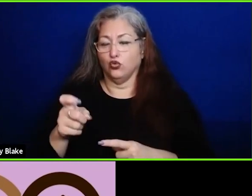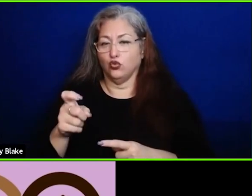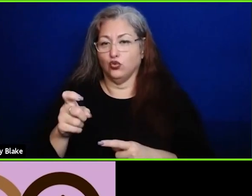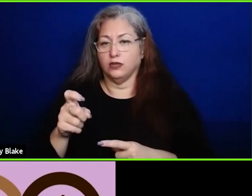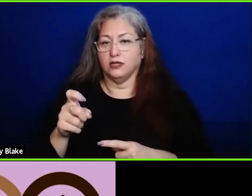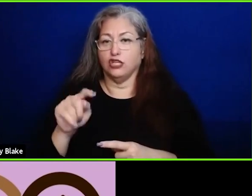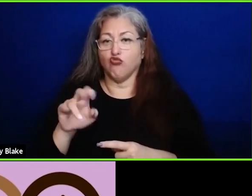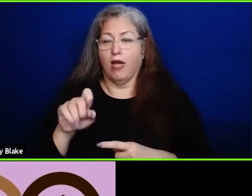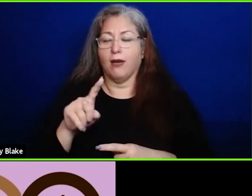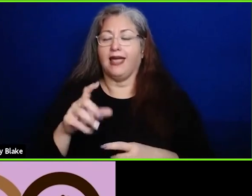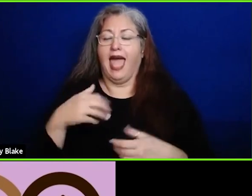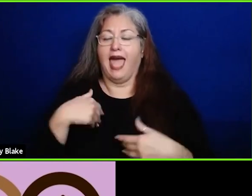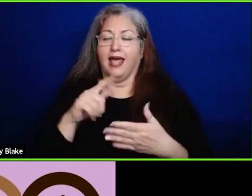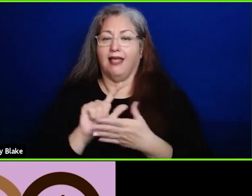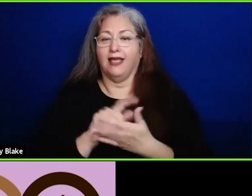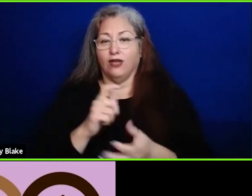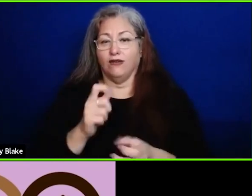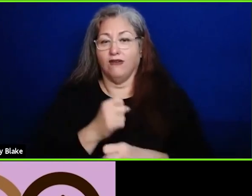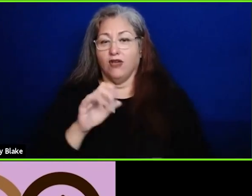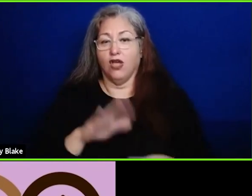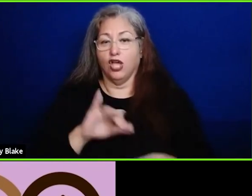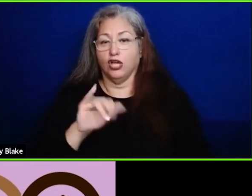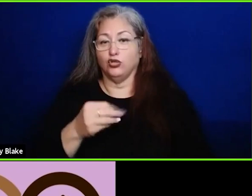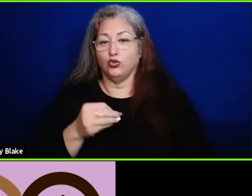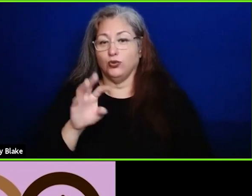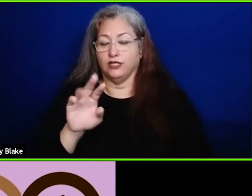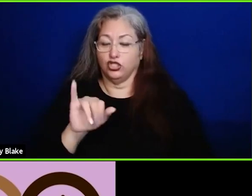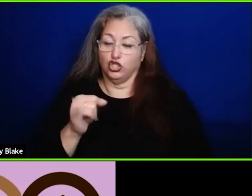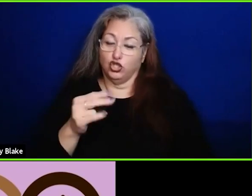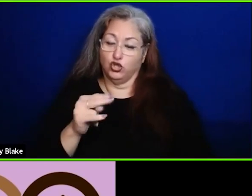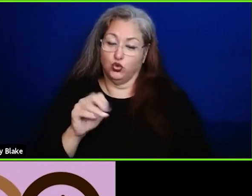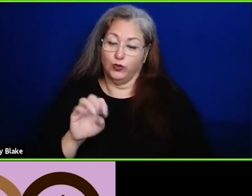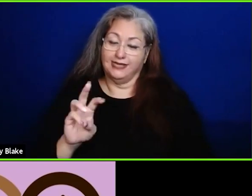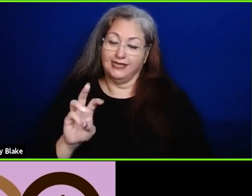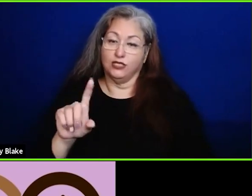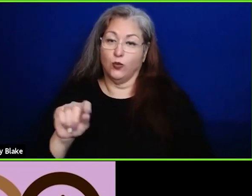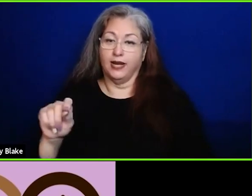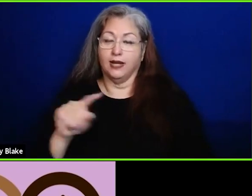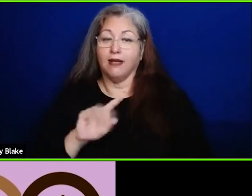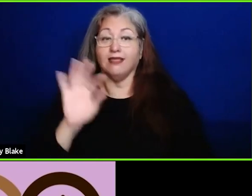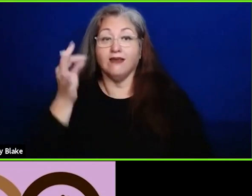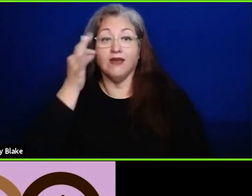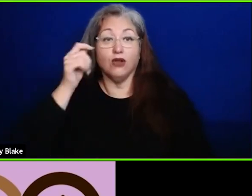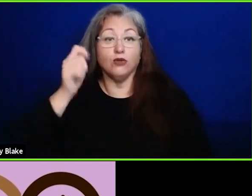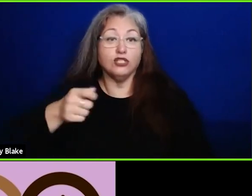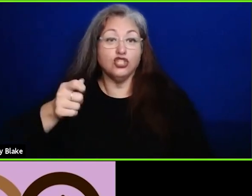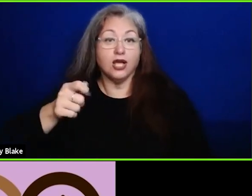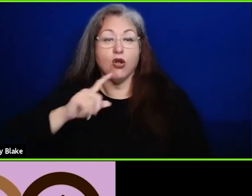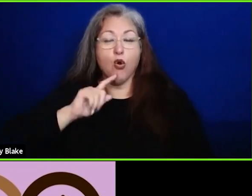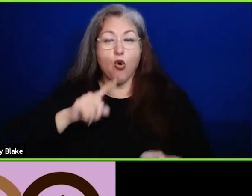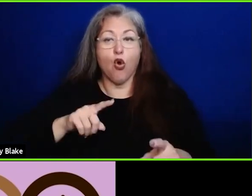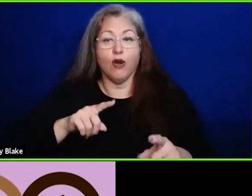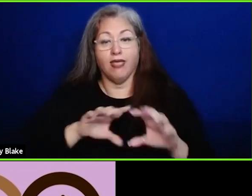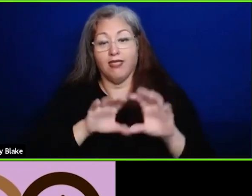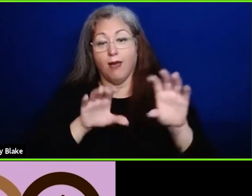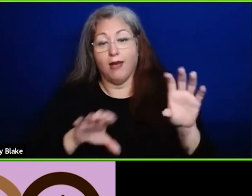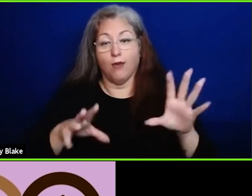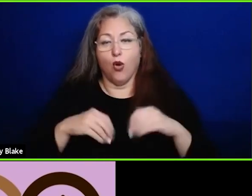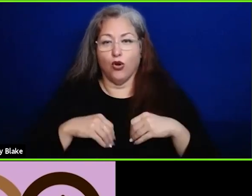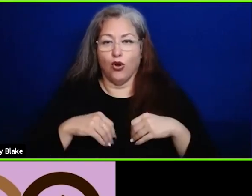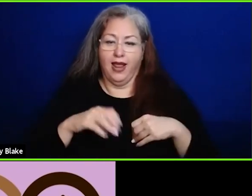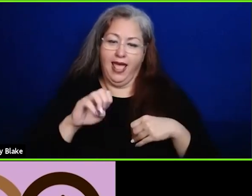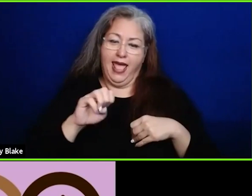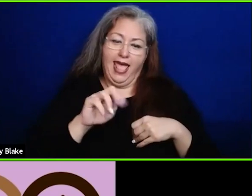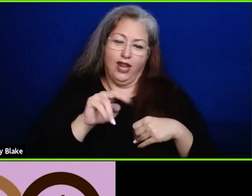legal victory on June 6, 2020, when a federal judge ordered the pipeline owner, the Energy